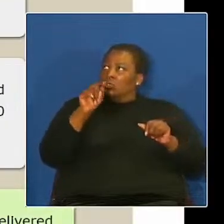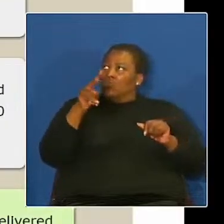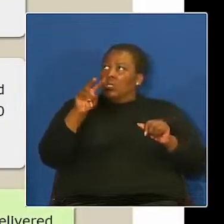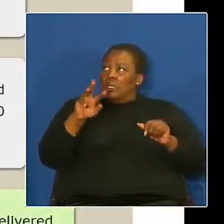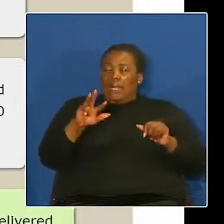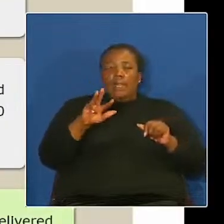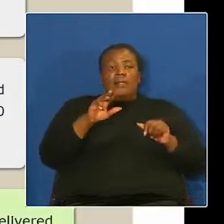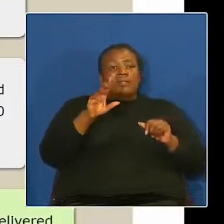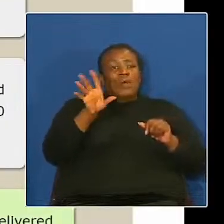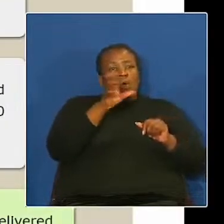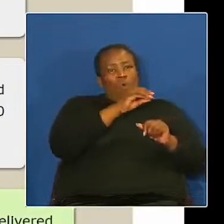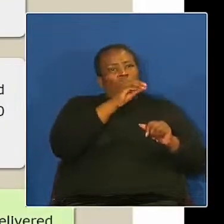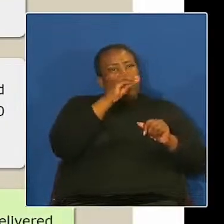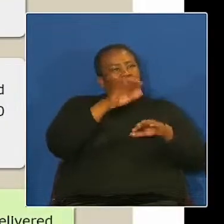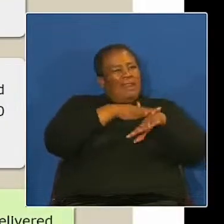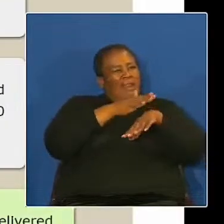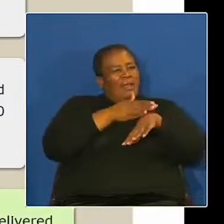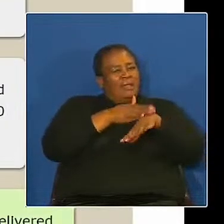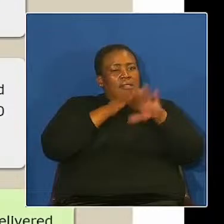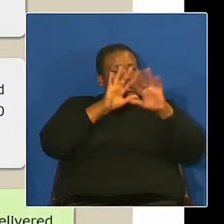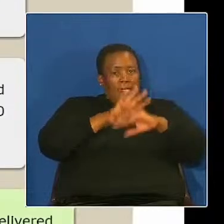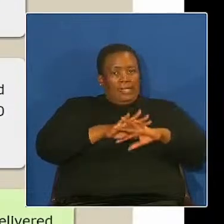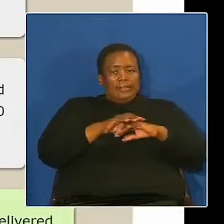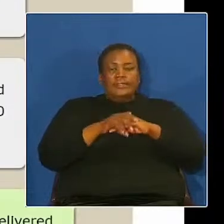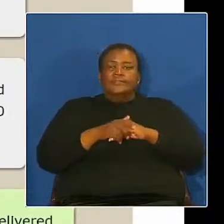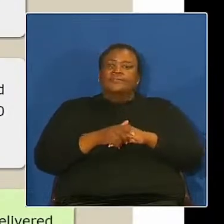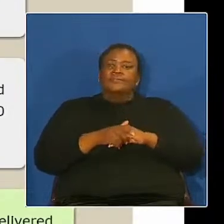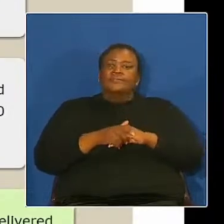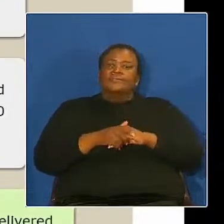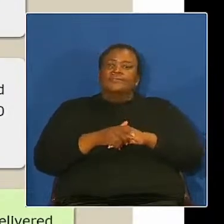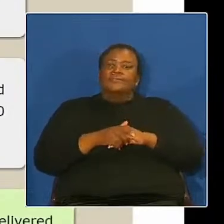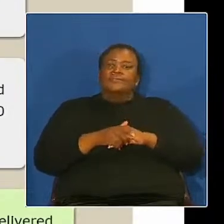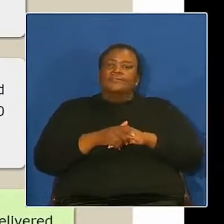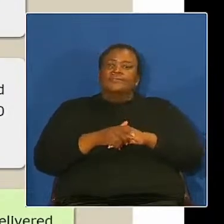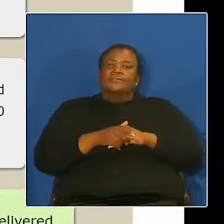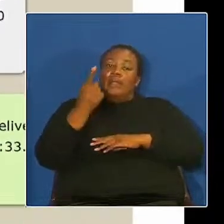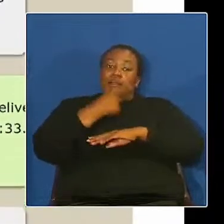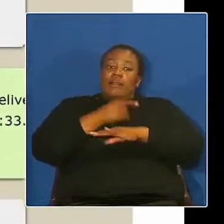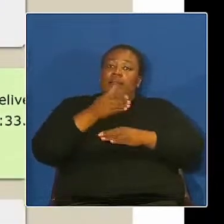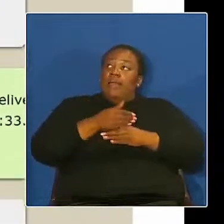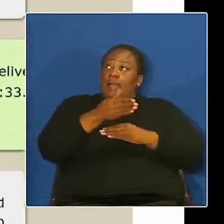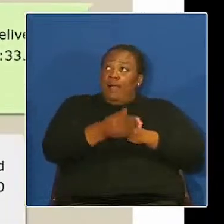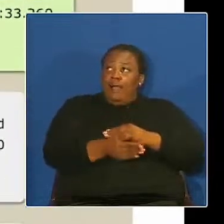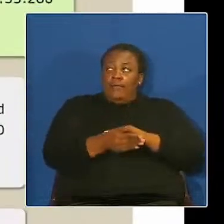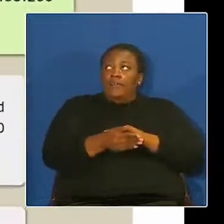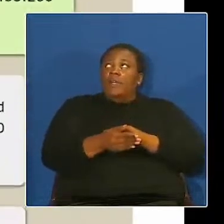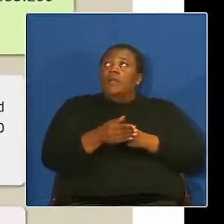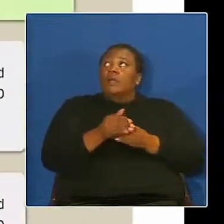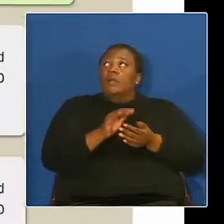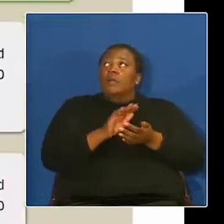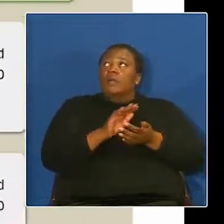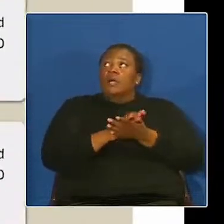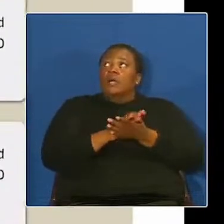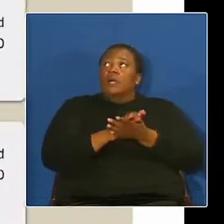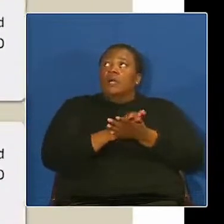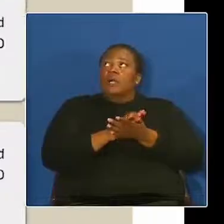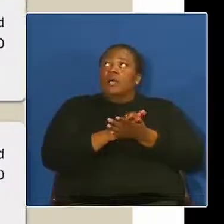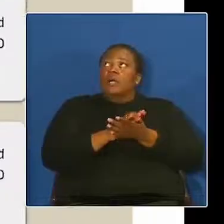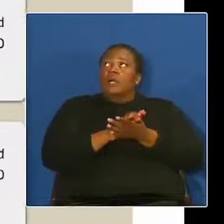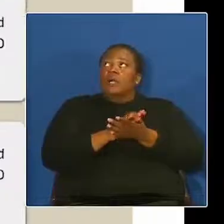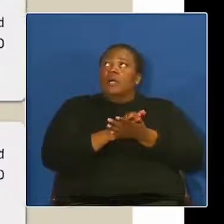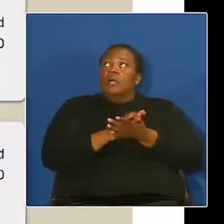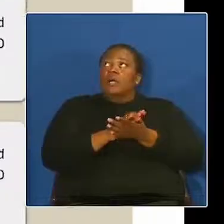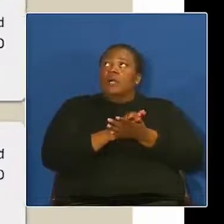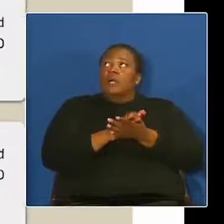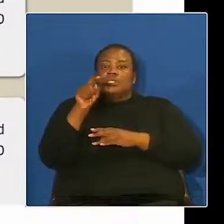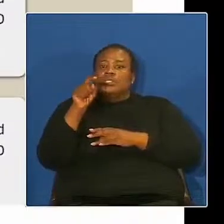day, again at night, 2015, on the 29th, the message from Brown Mokgotsi